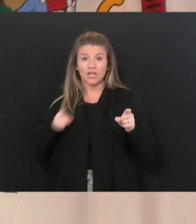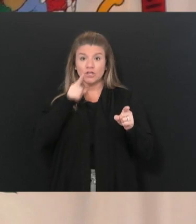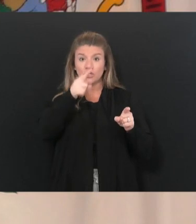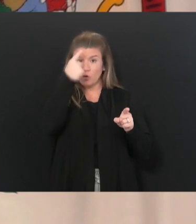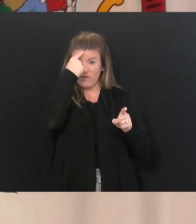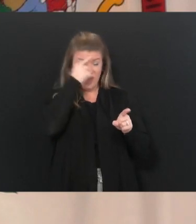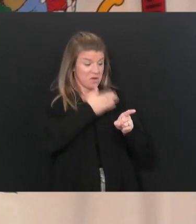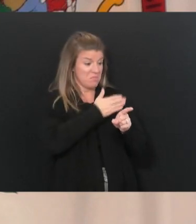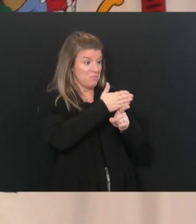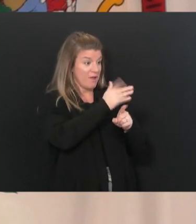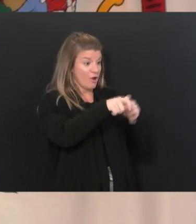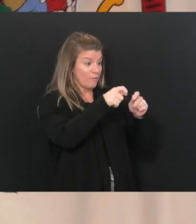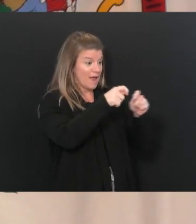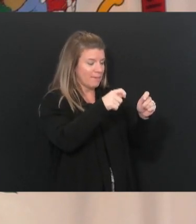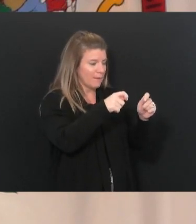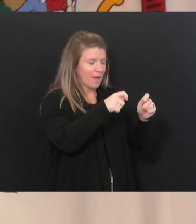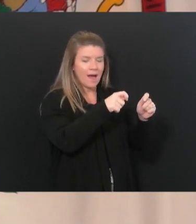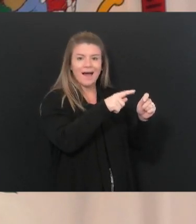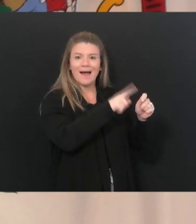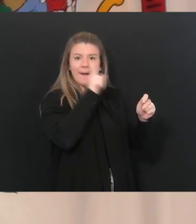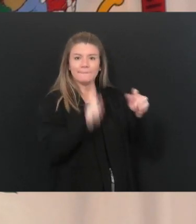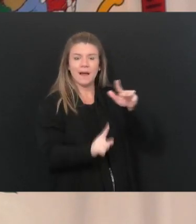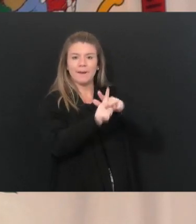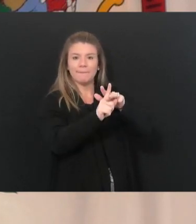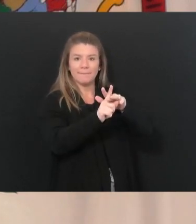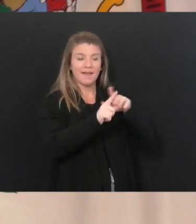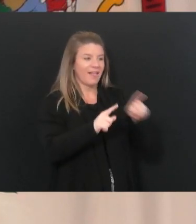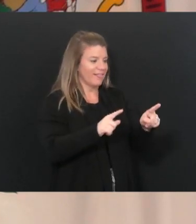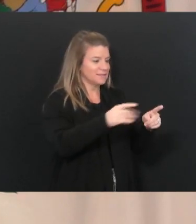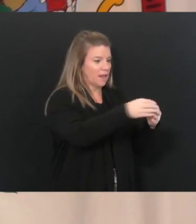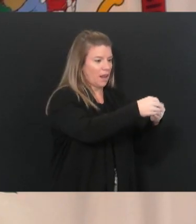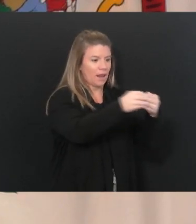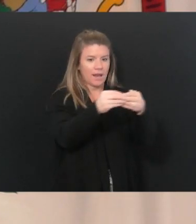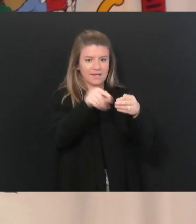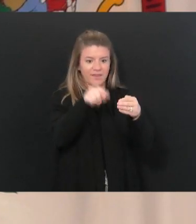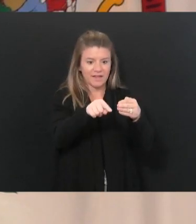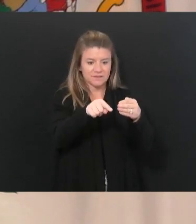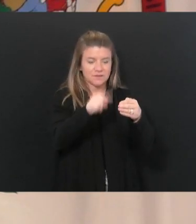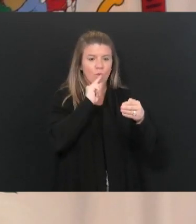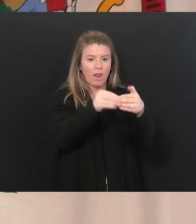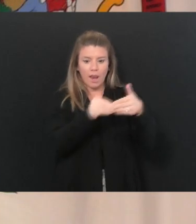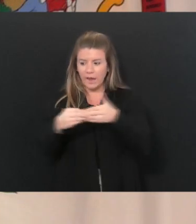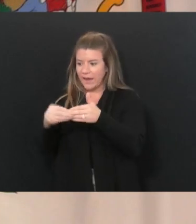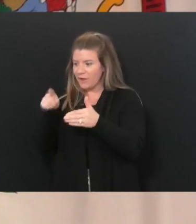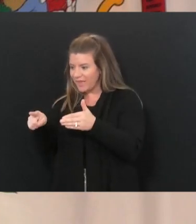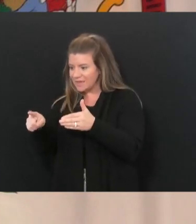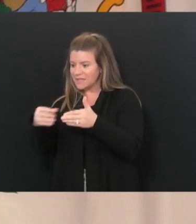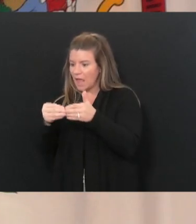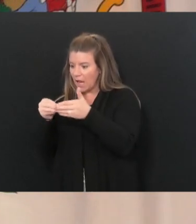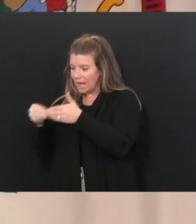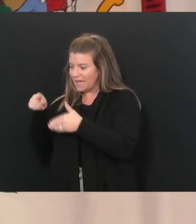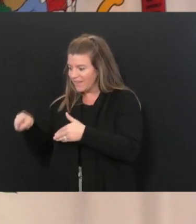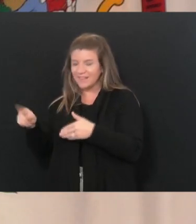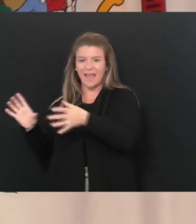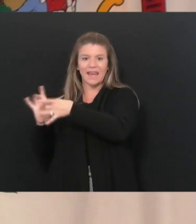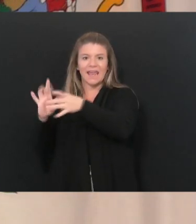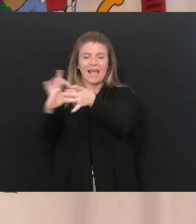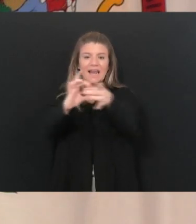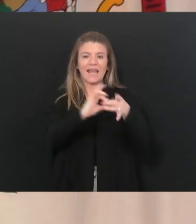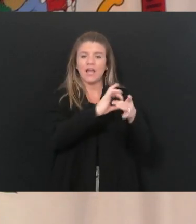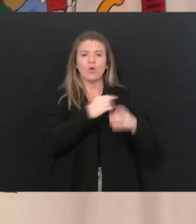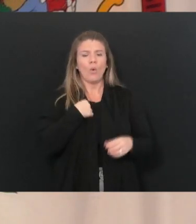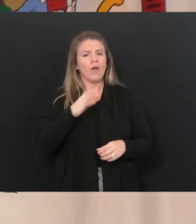secure, it'll lead us to something else. And so we just continue to knock down